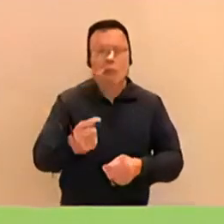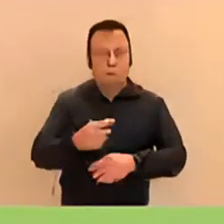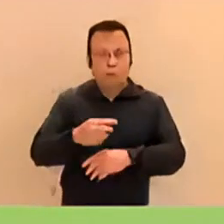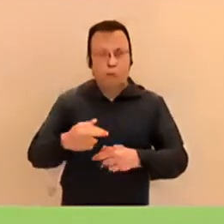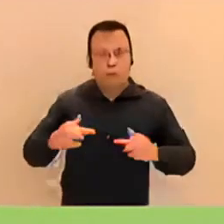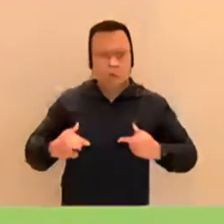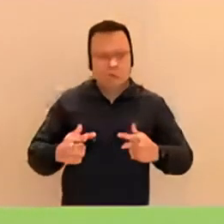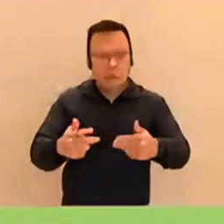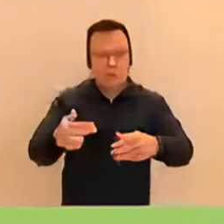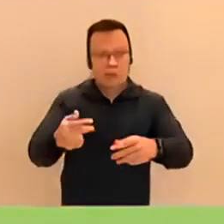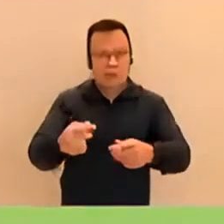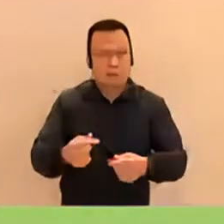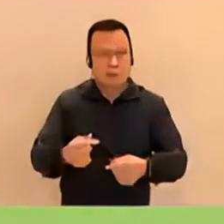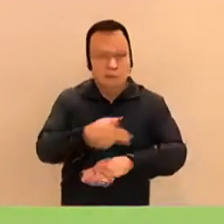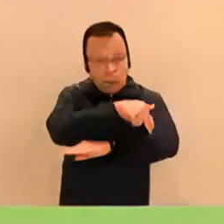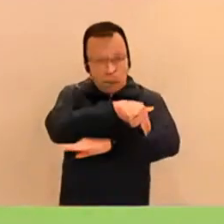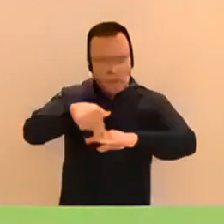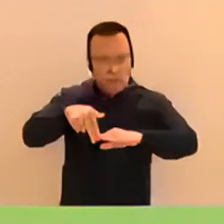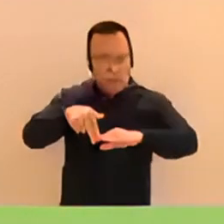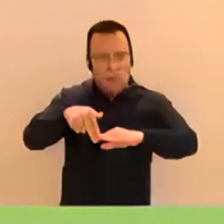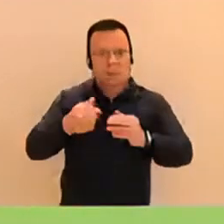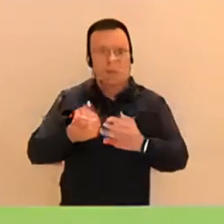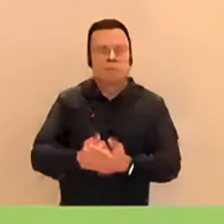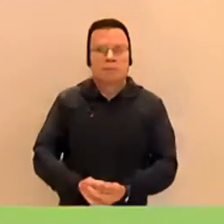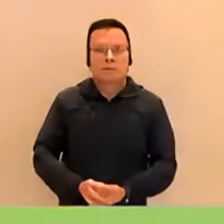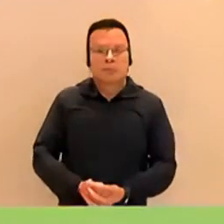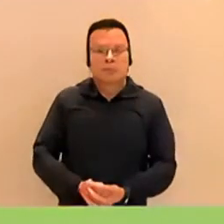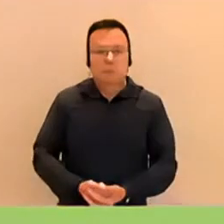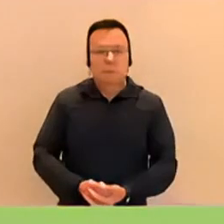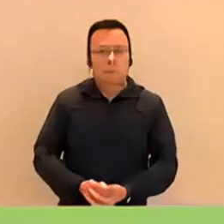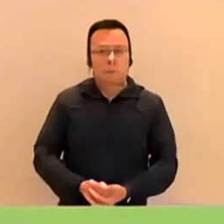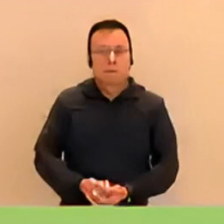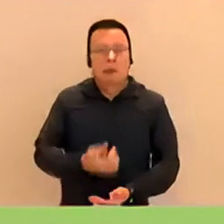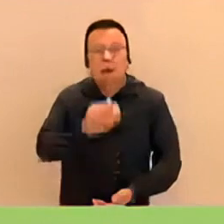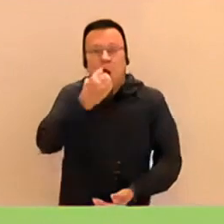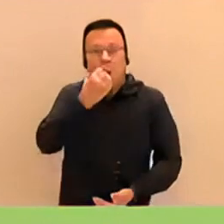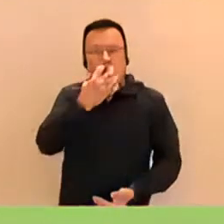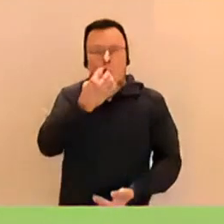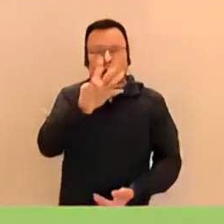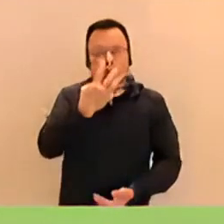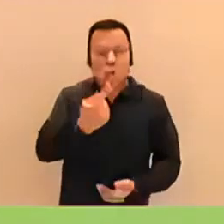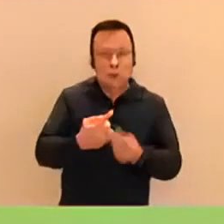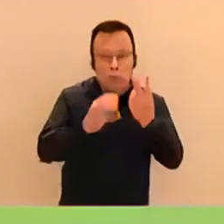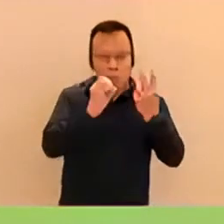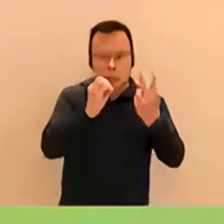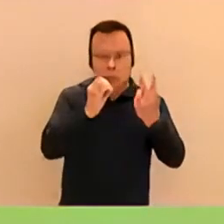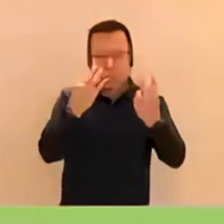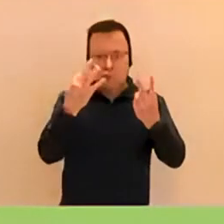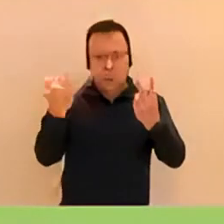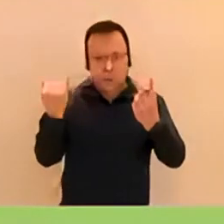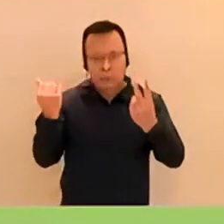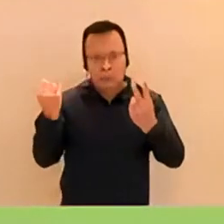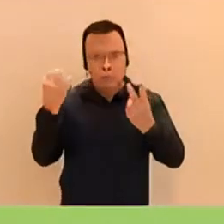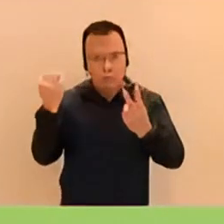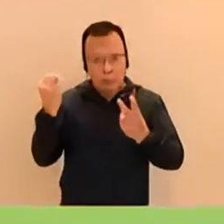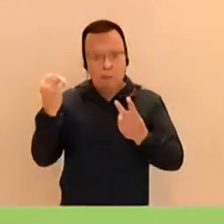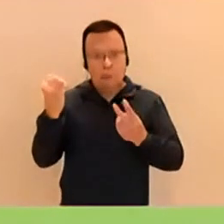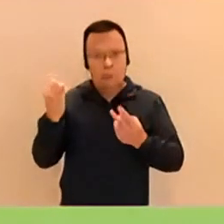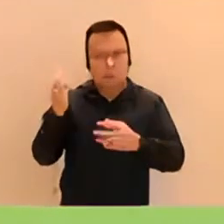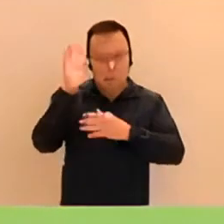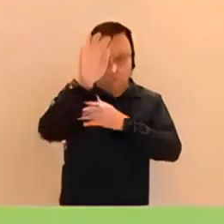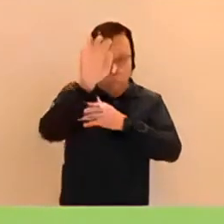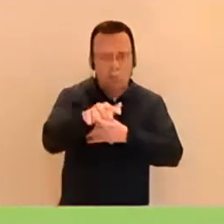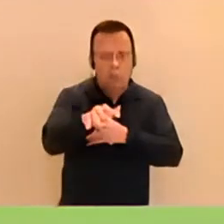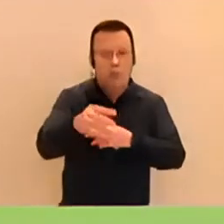development strategy for Hong Kong beyond 2030. Now, with assessments on the overall demand and